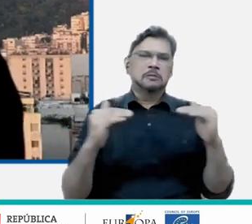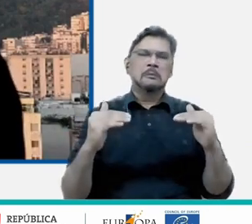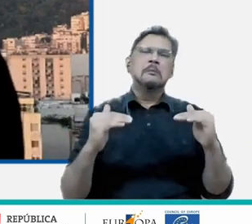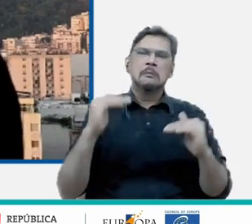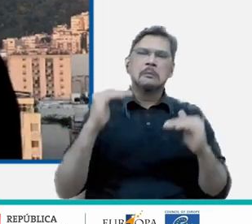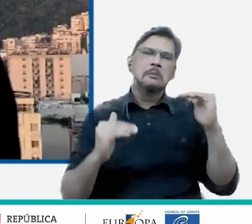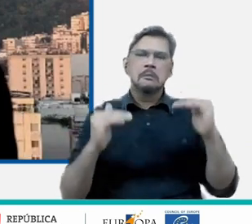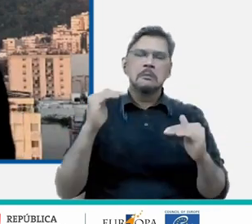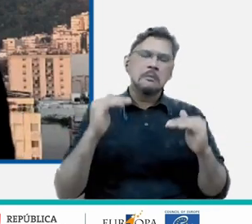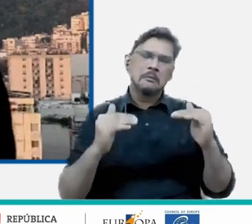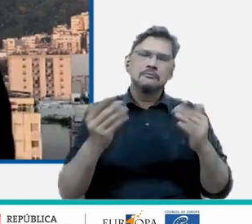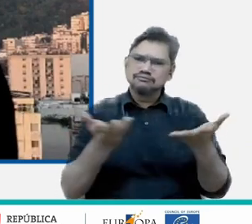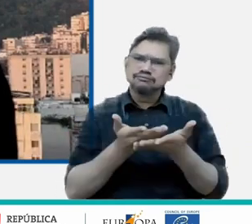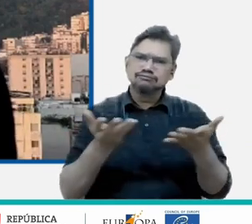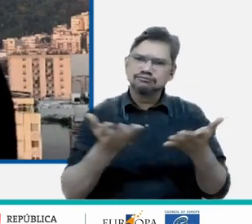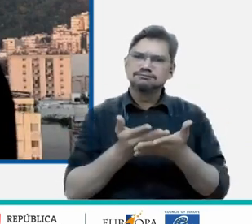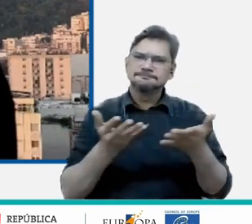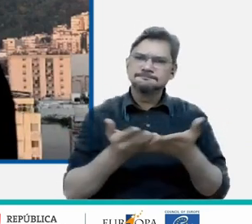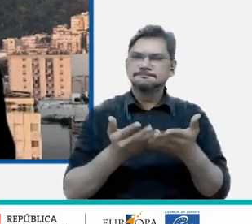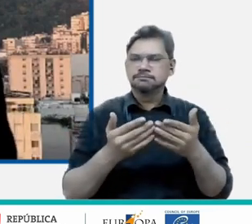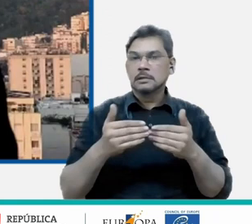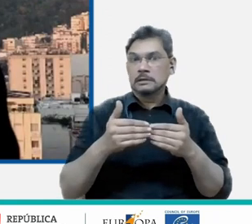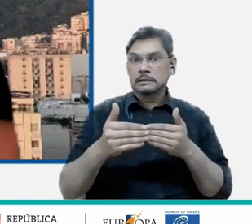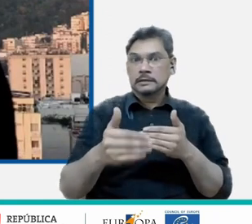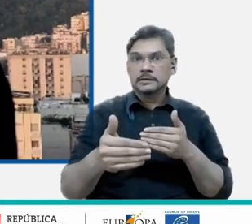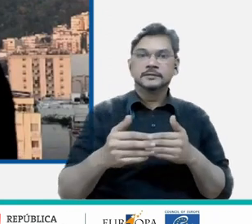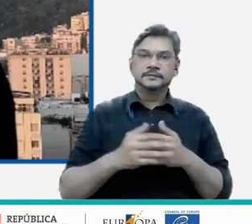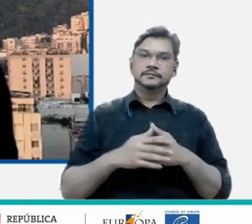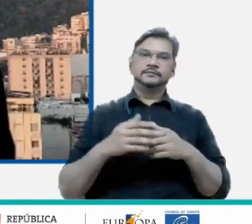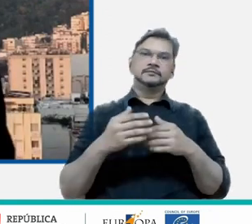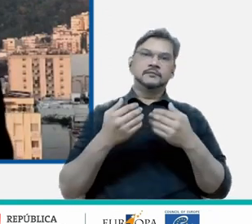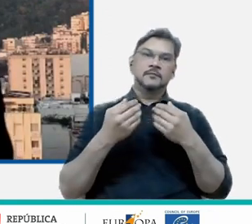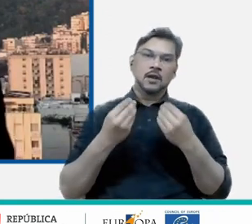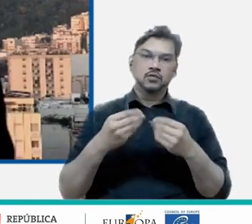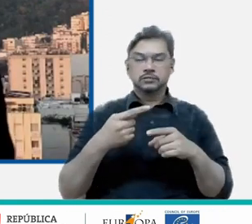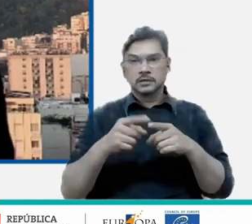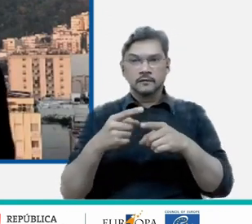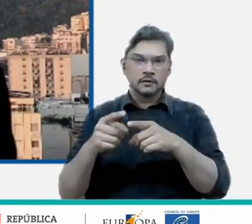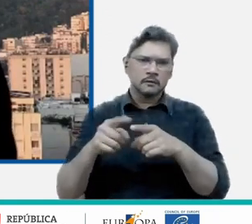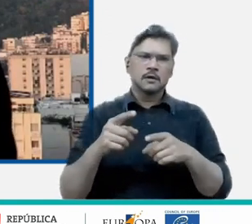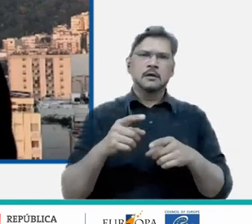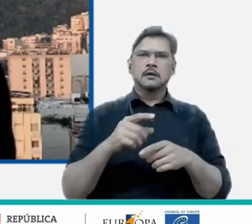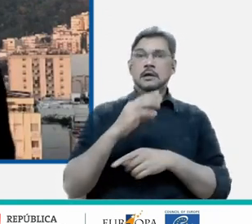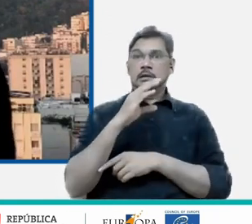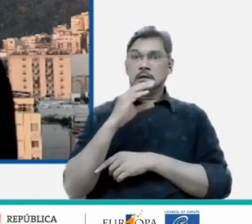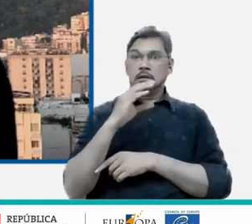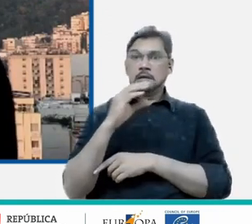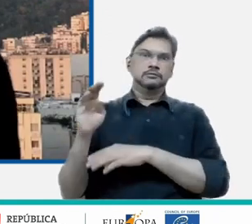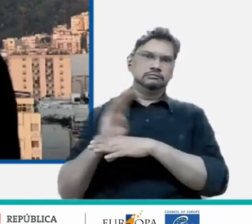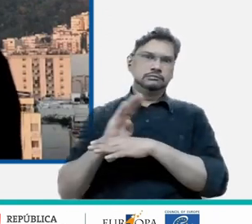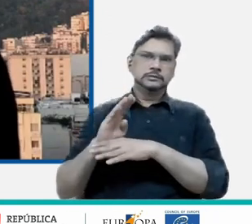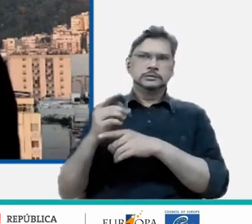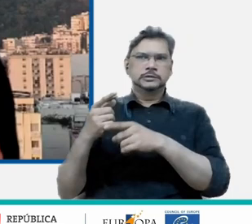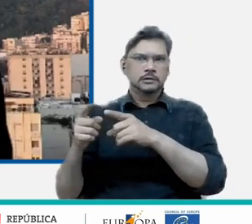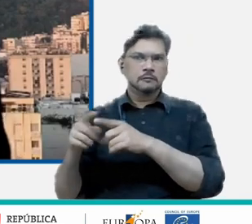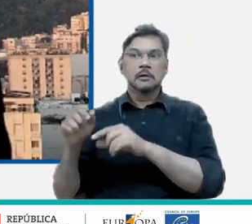go that way, so it covers a range of sources of instruments. Commercial financial institutions can offer opportunities, institutional